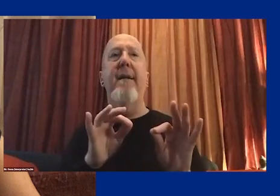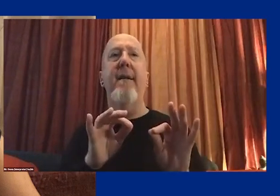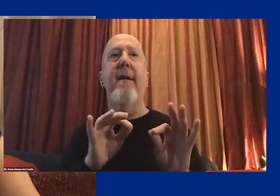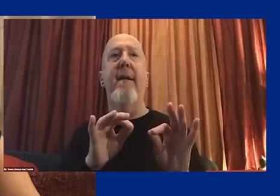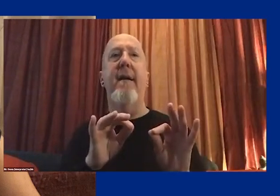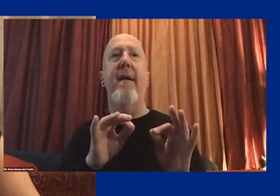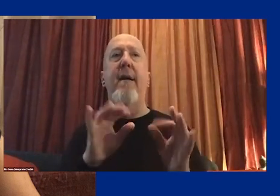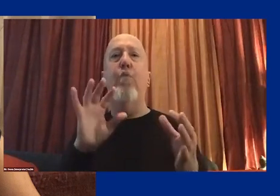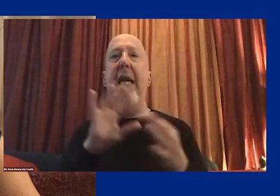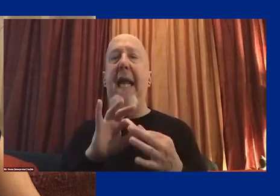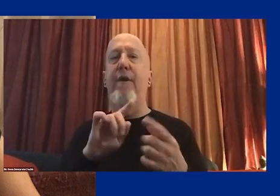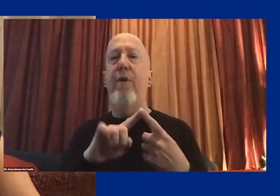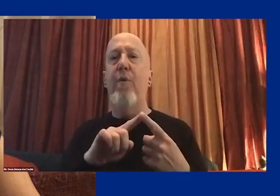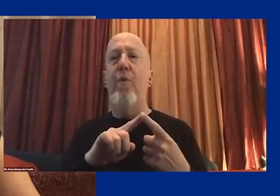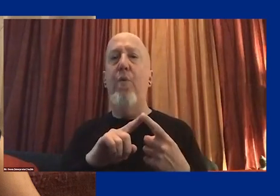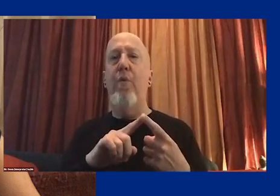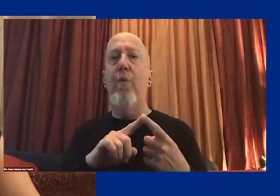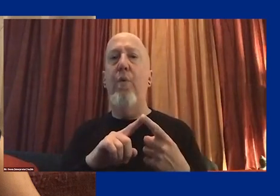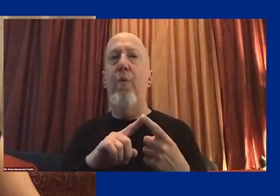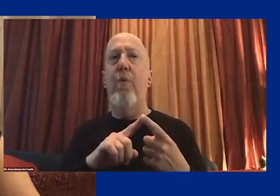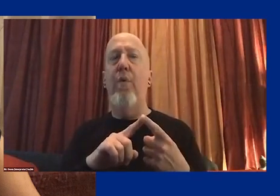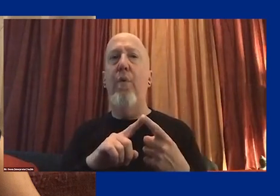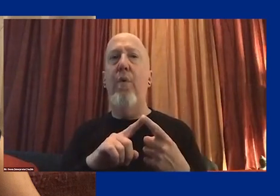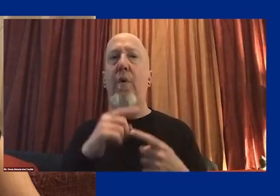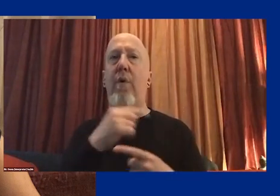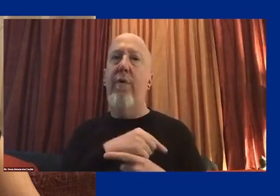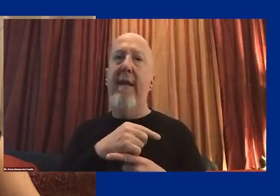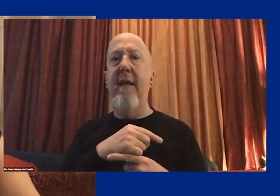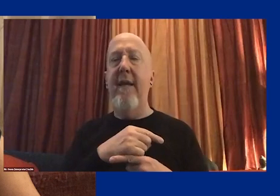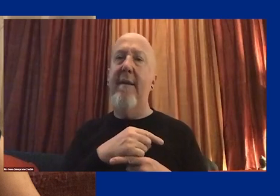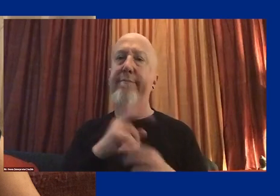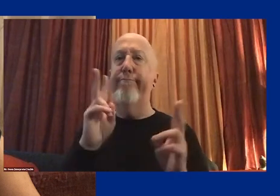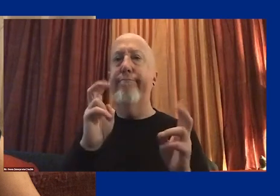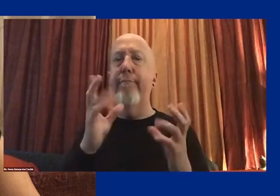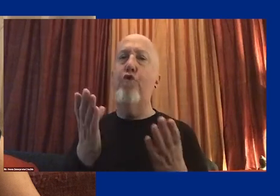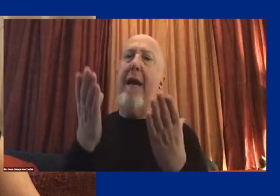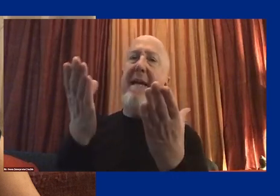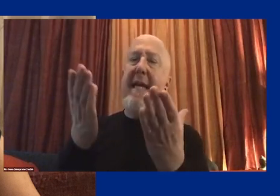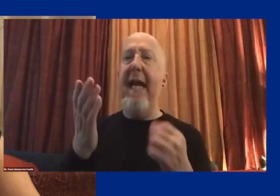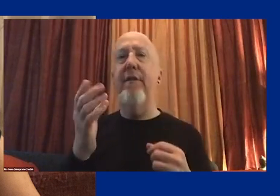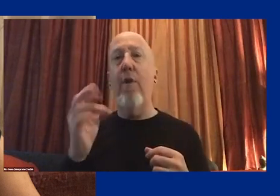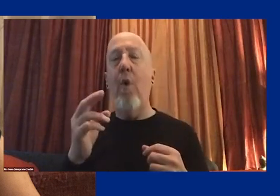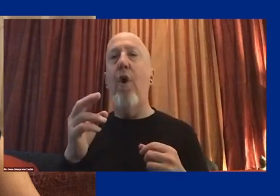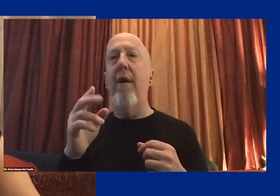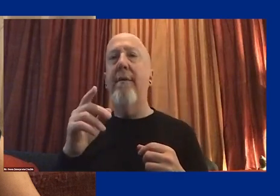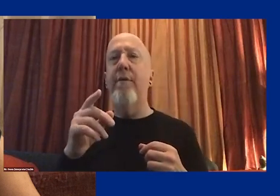related to the recommendation, or not recommendation, but the consideration